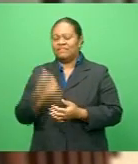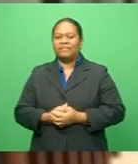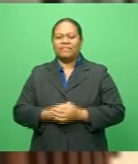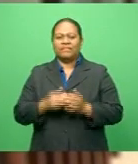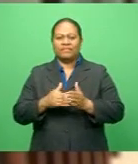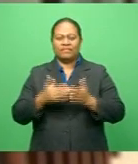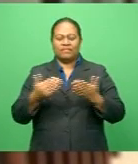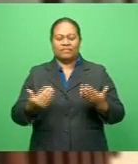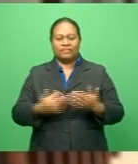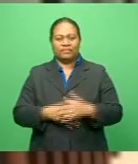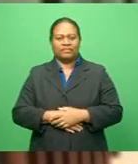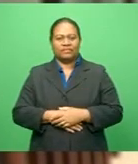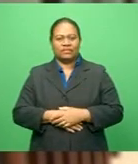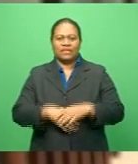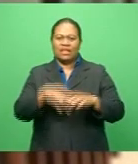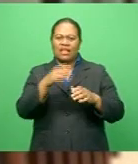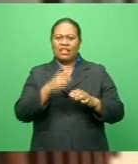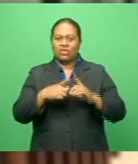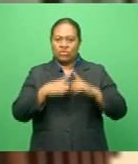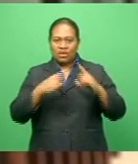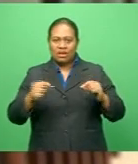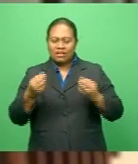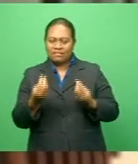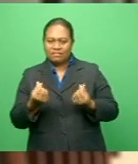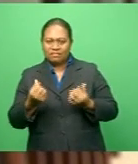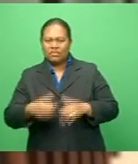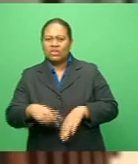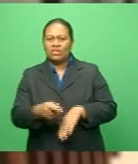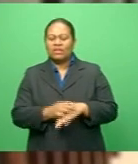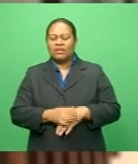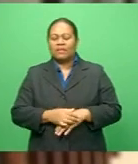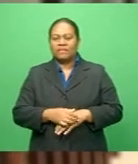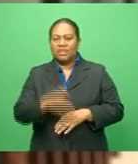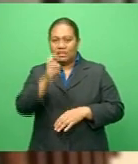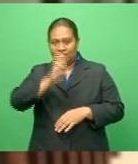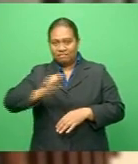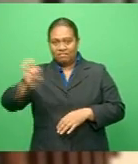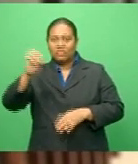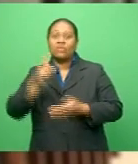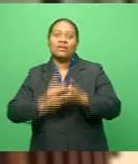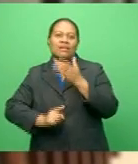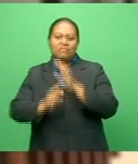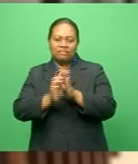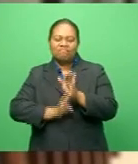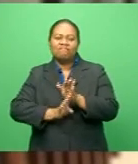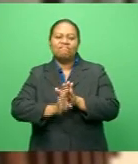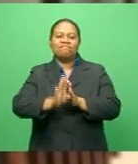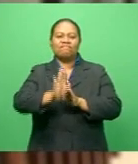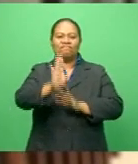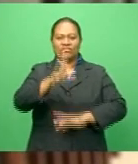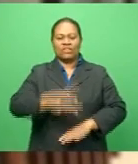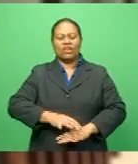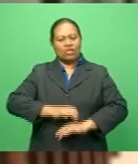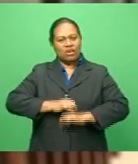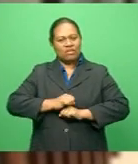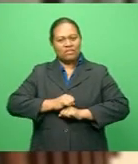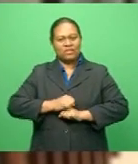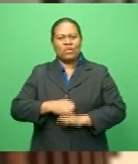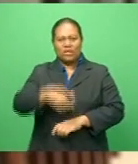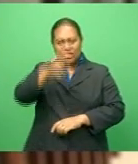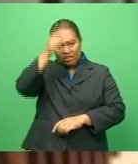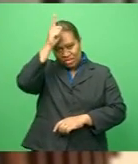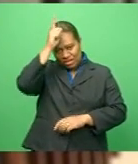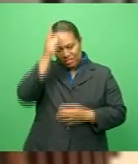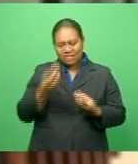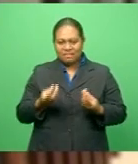risk-averse mood. The yen held steady against the greenback, while the euro rose, benefiting from growing confidence in the German economy, which